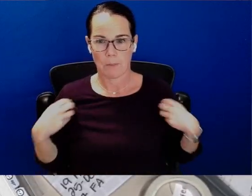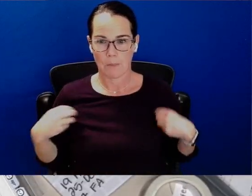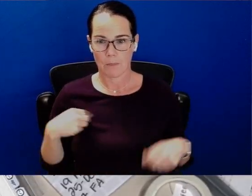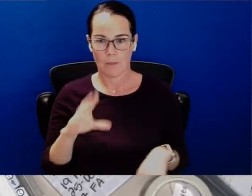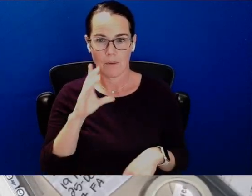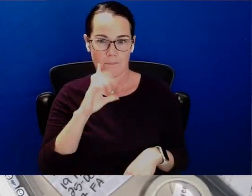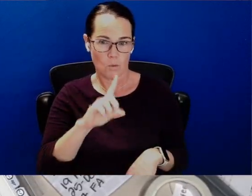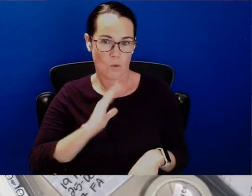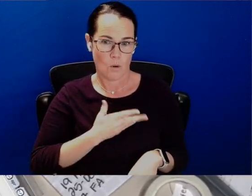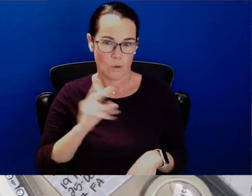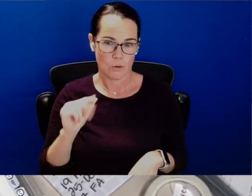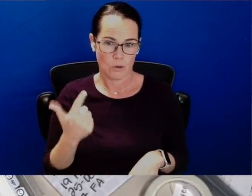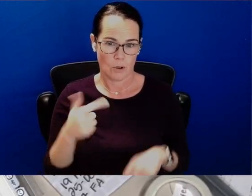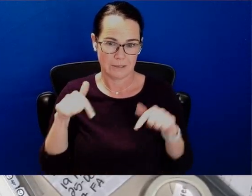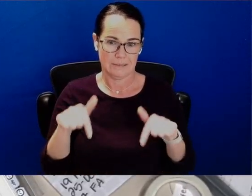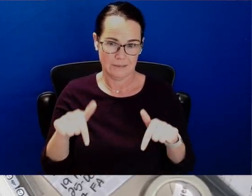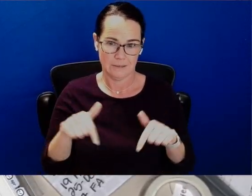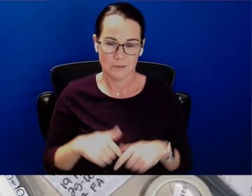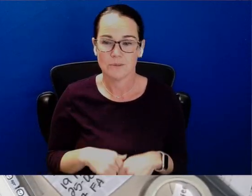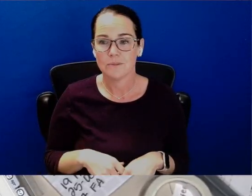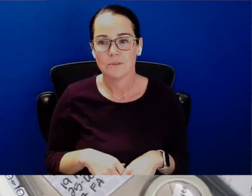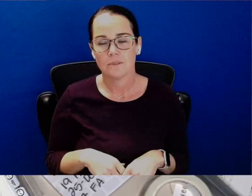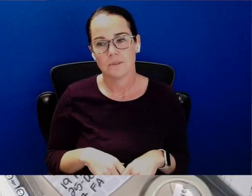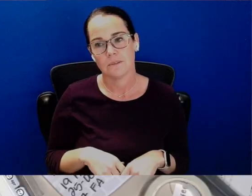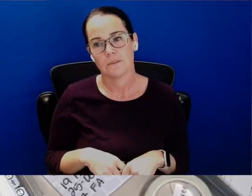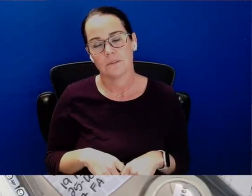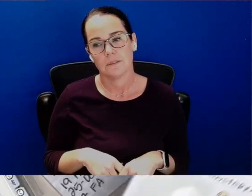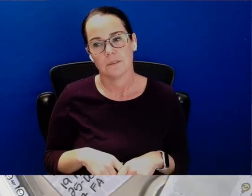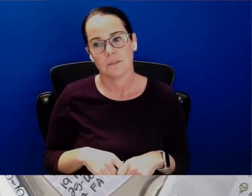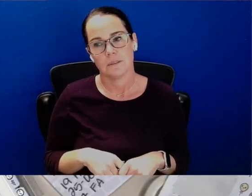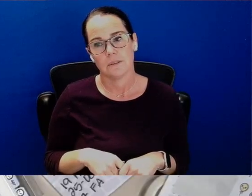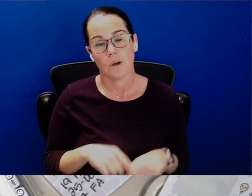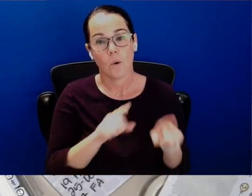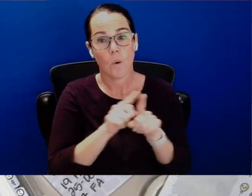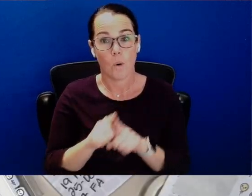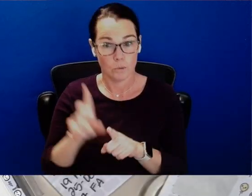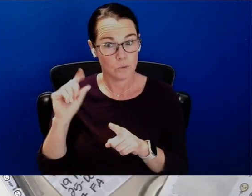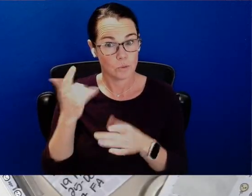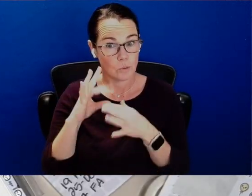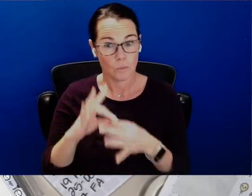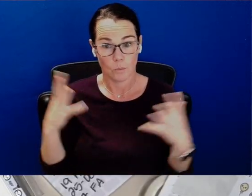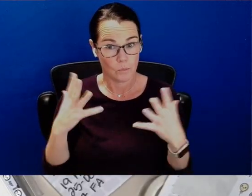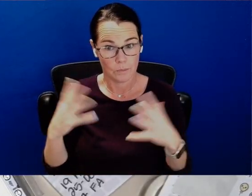house. And then also dog related,